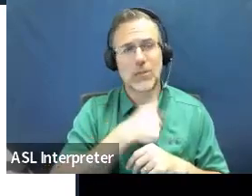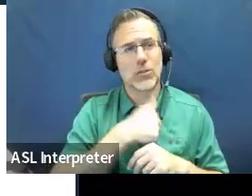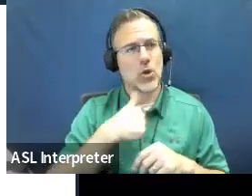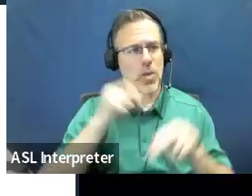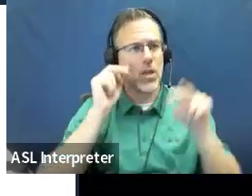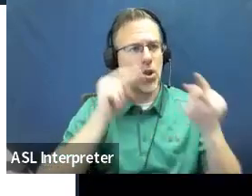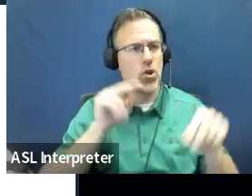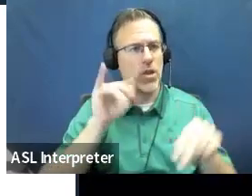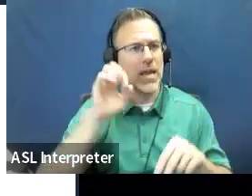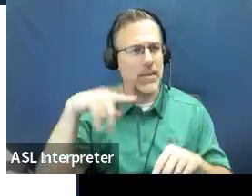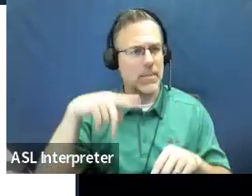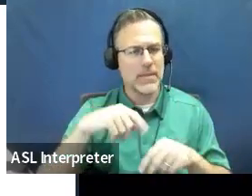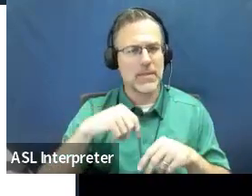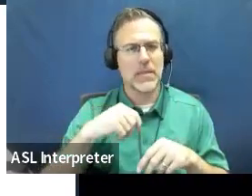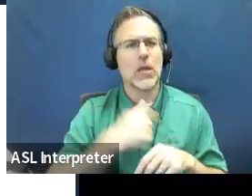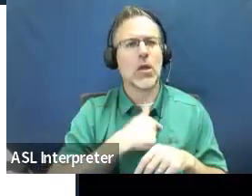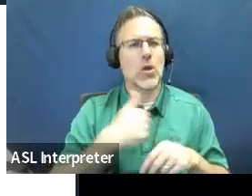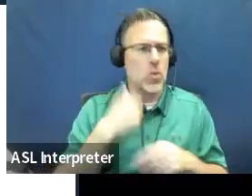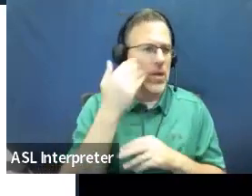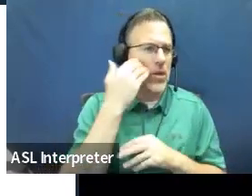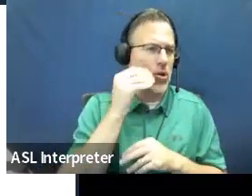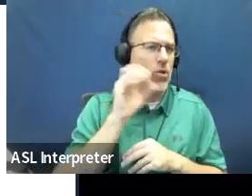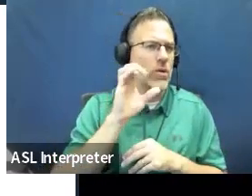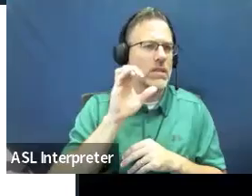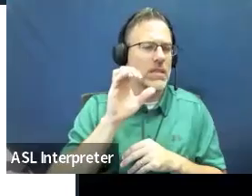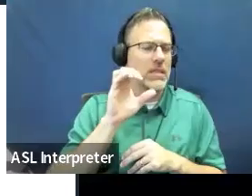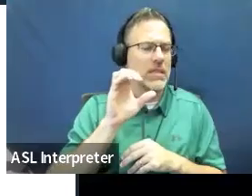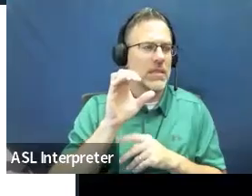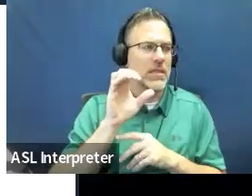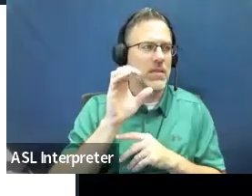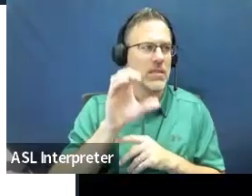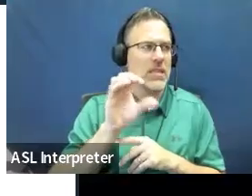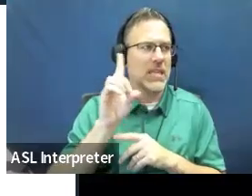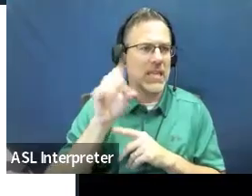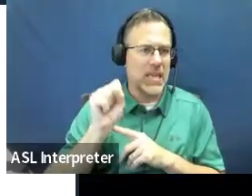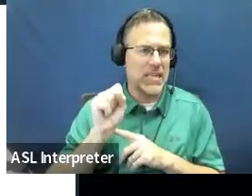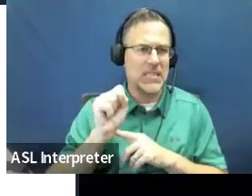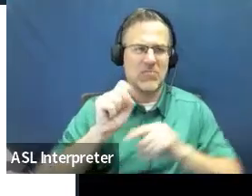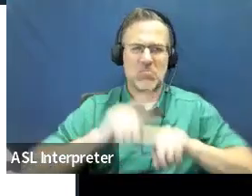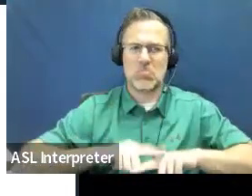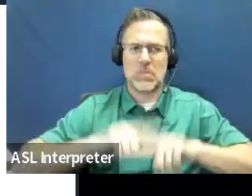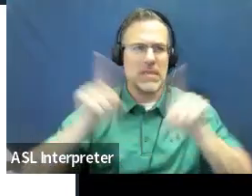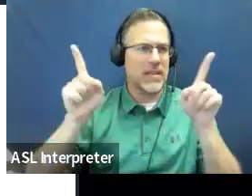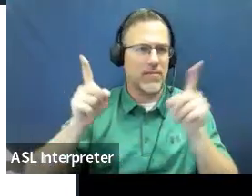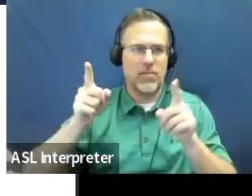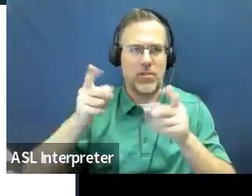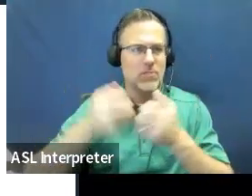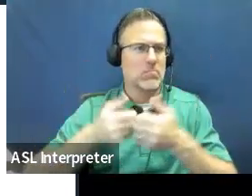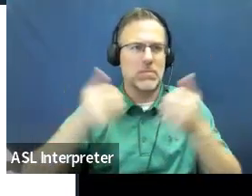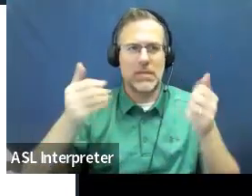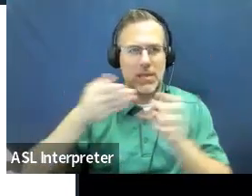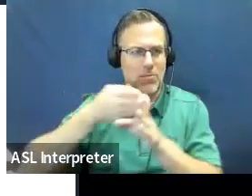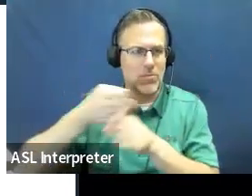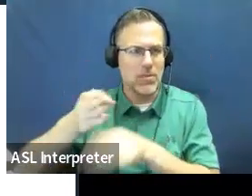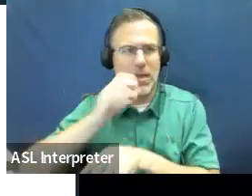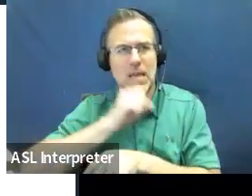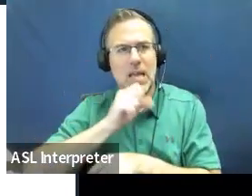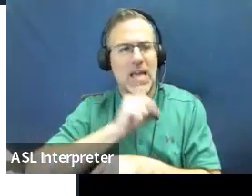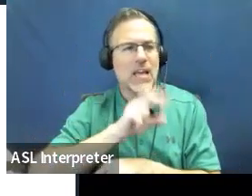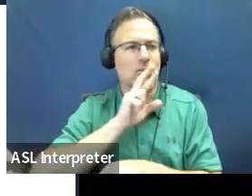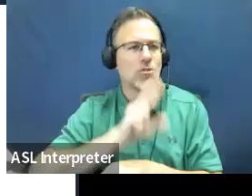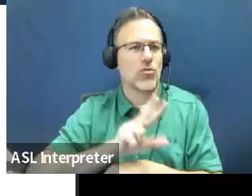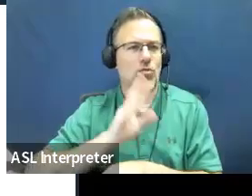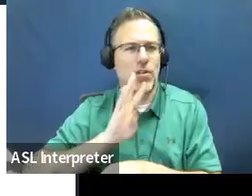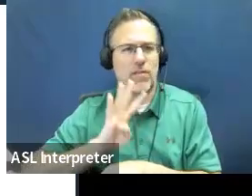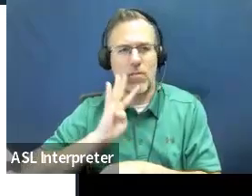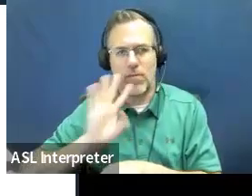IEPs, and we do know that CDS is a whole other can of worms when we're looking at that 3 to 5 population. Like, it